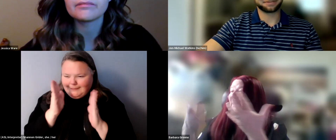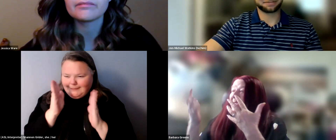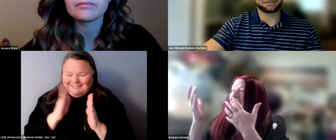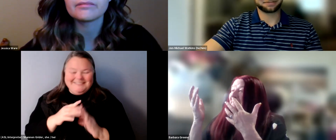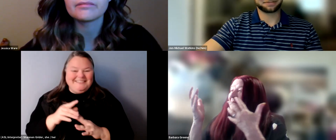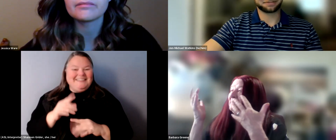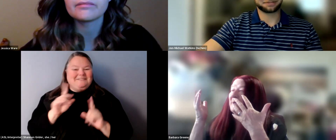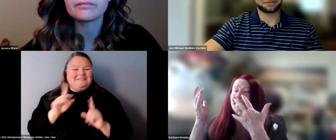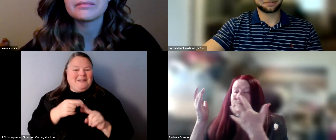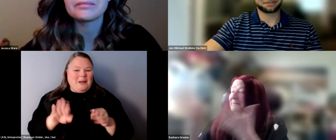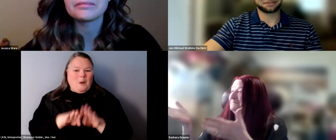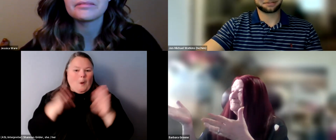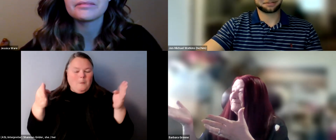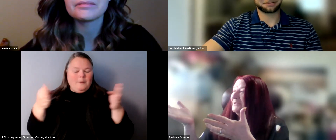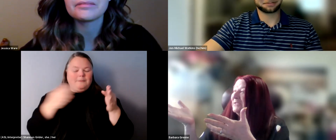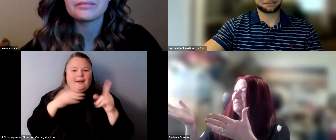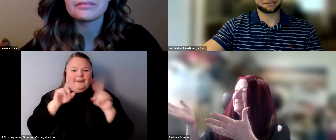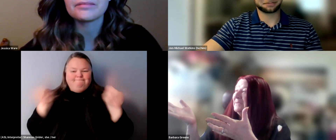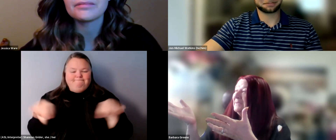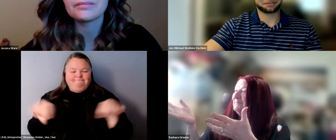up my